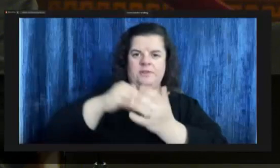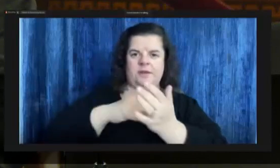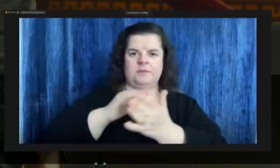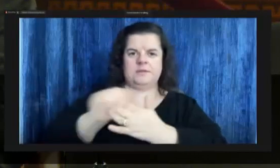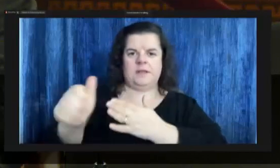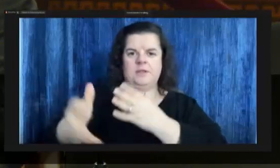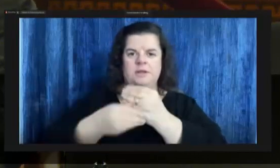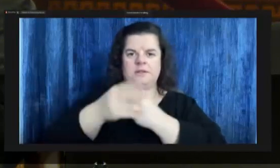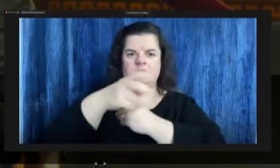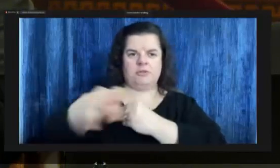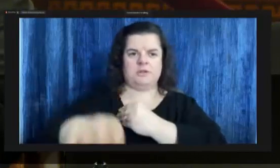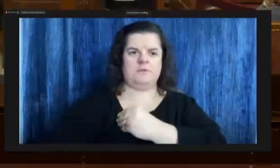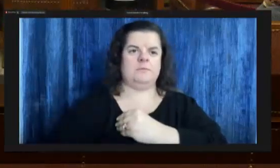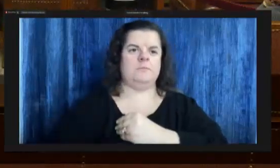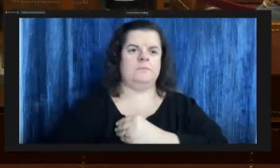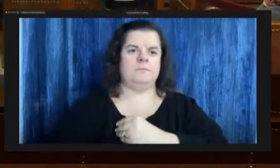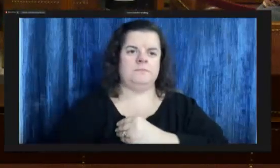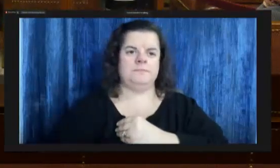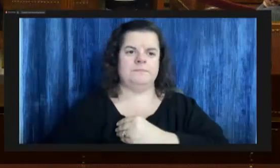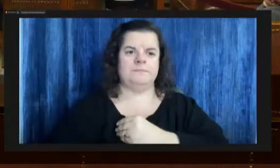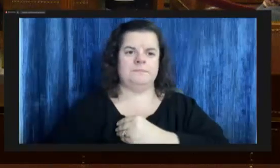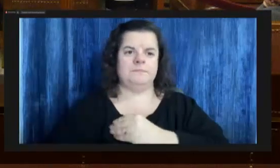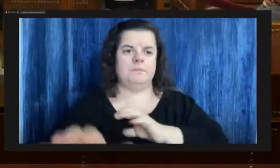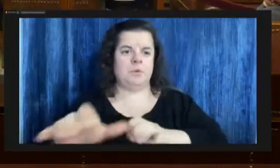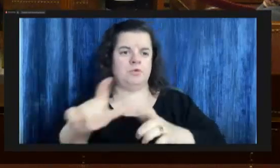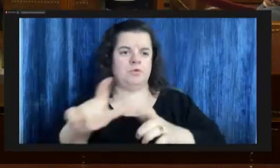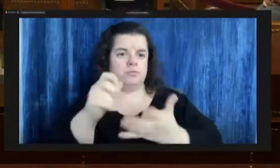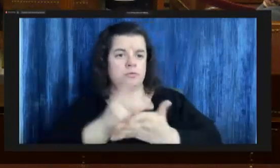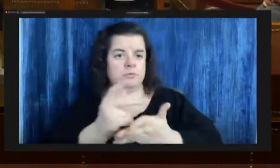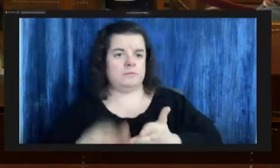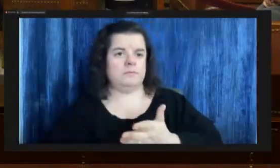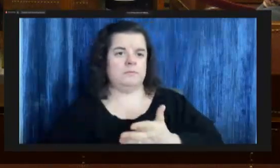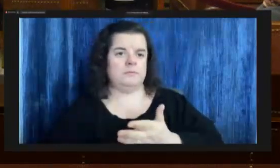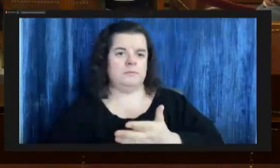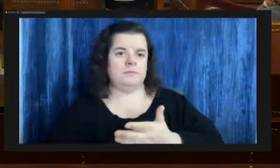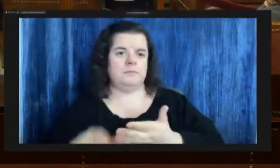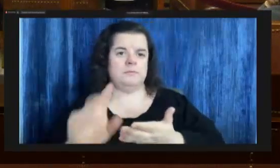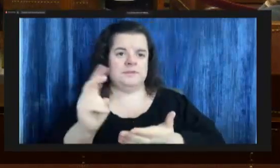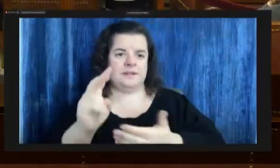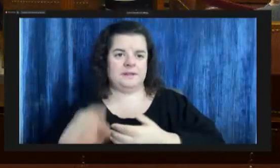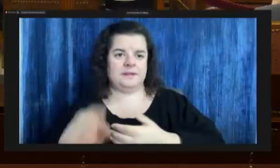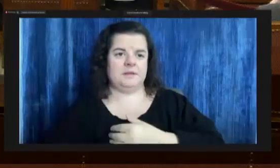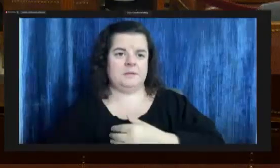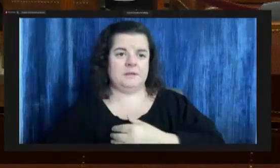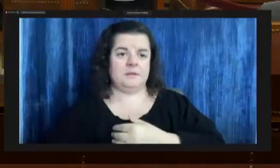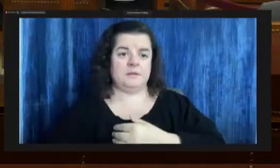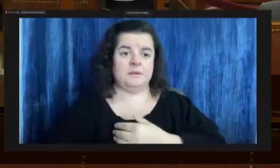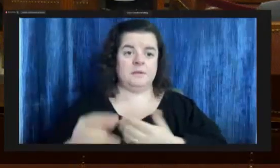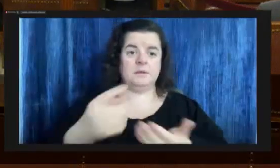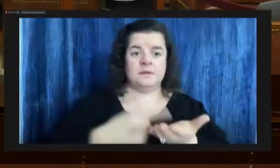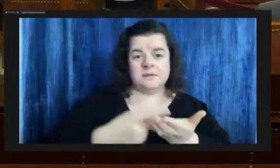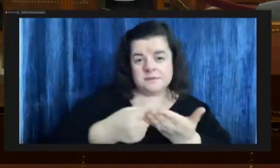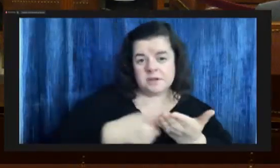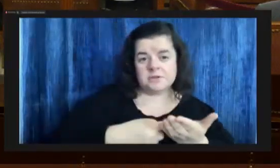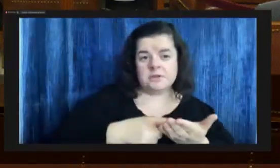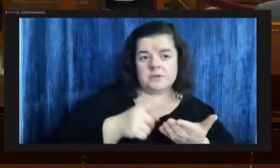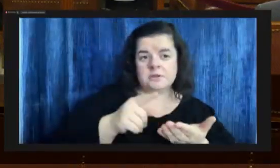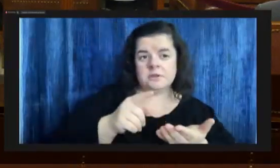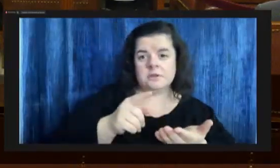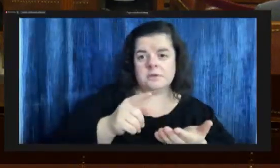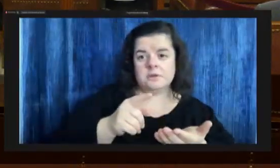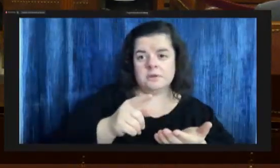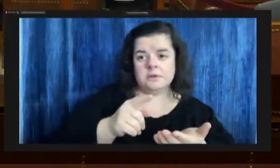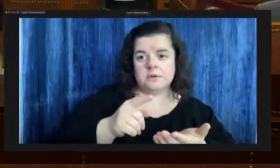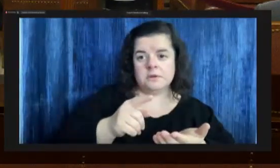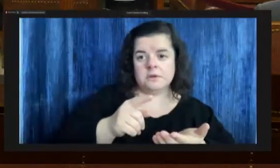additional transferred out. Motion to approve. Second. Any discussion? Councilwoman? Just